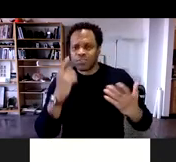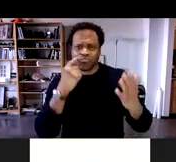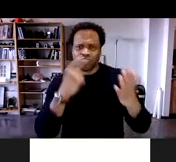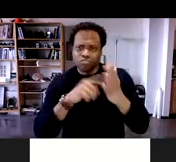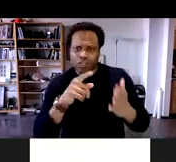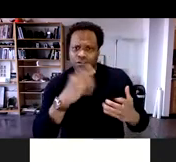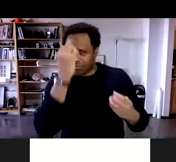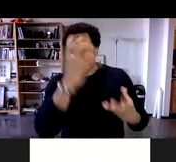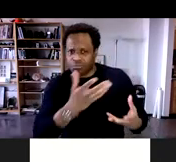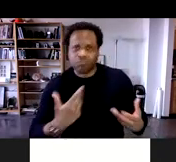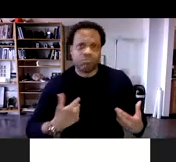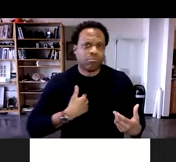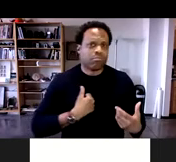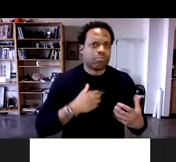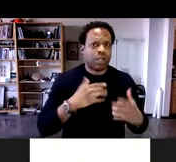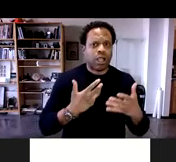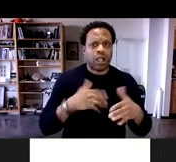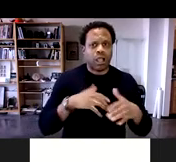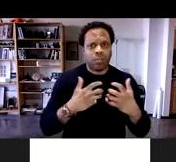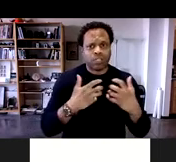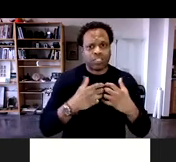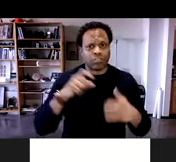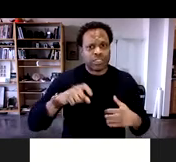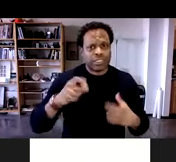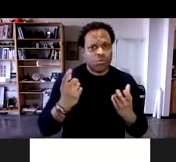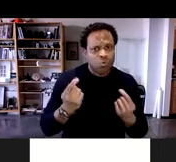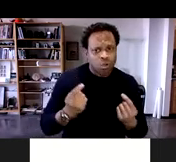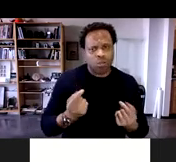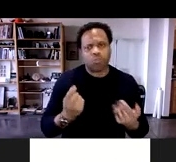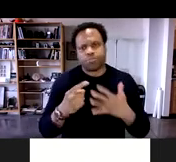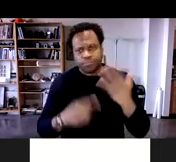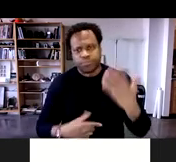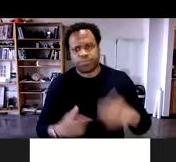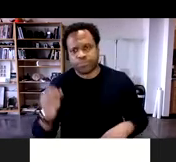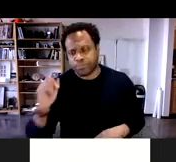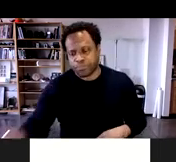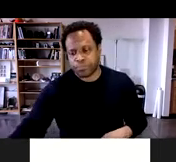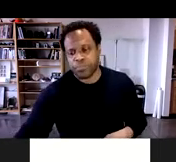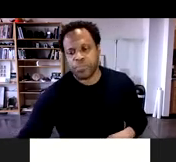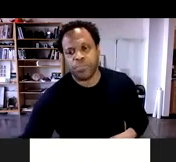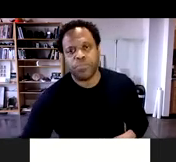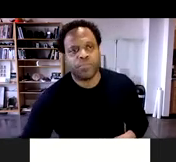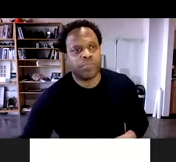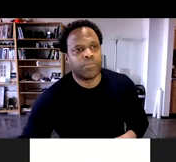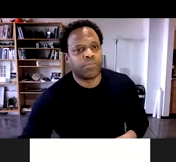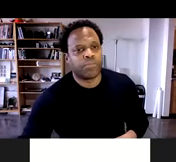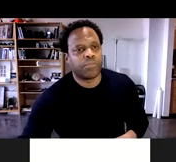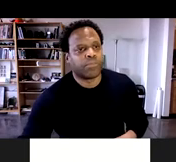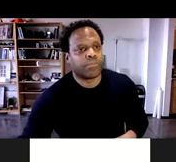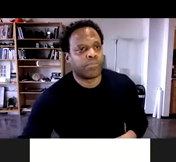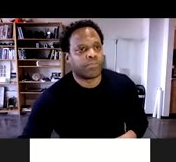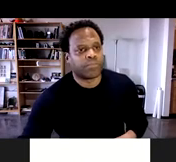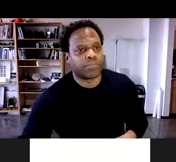to contact the hospital ahead of time. That may be a good idea to see what communication accommodations you may need or they may